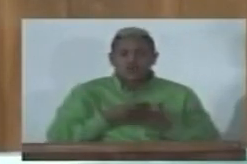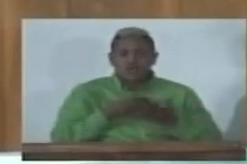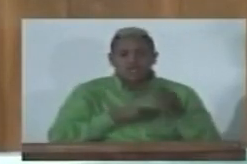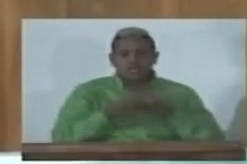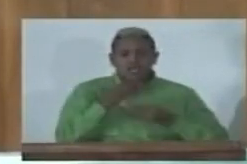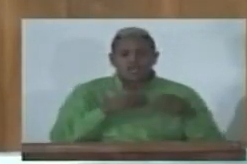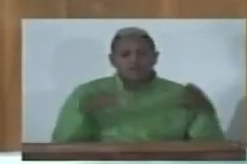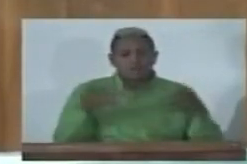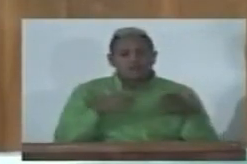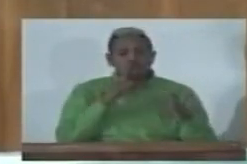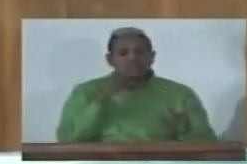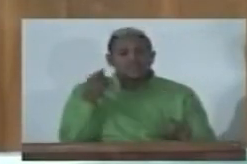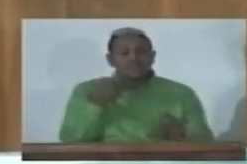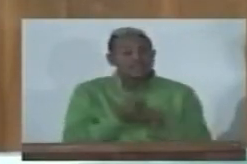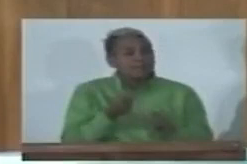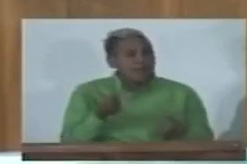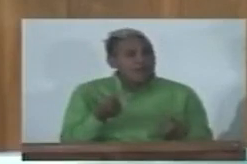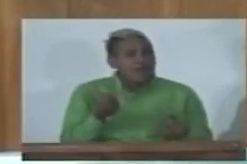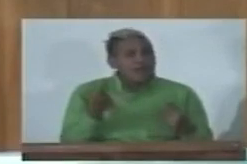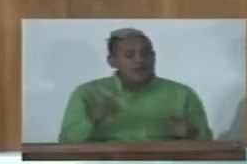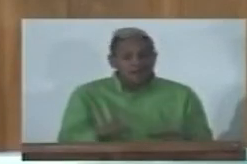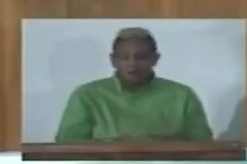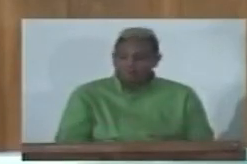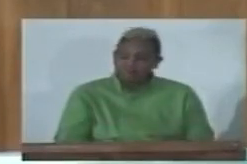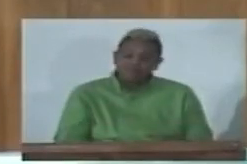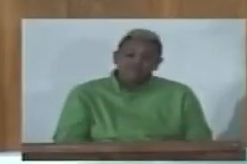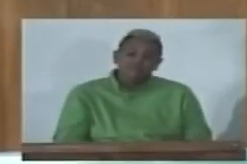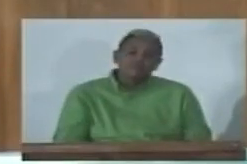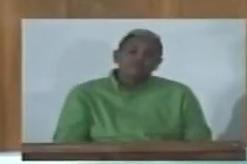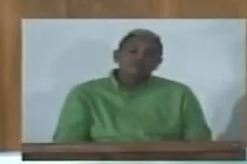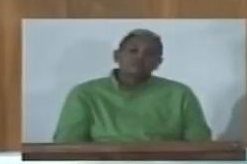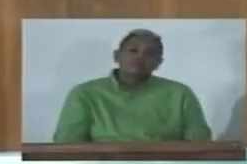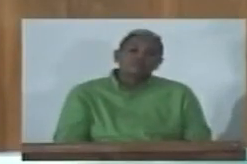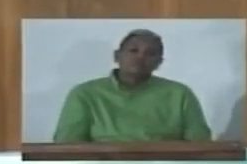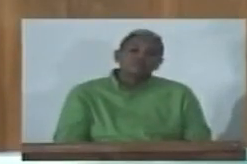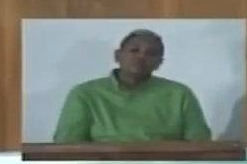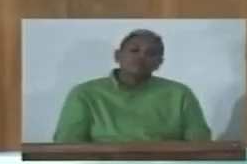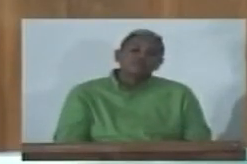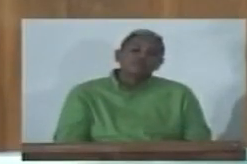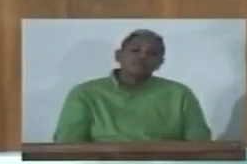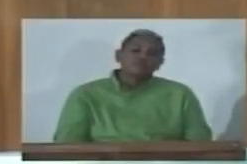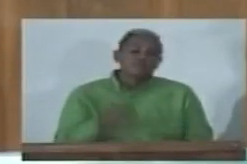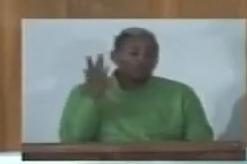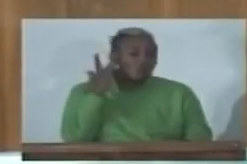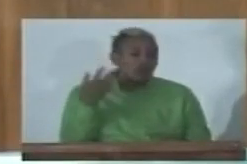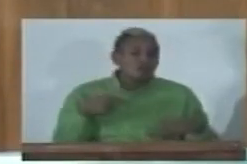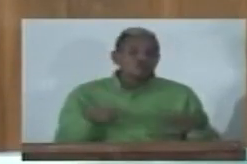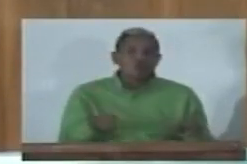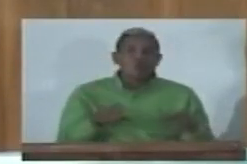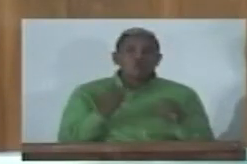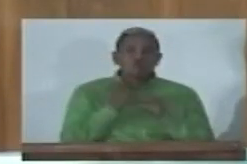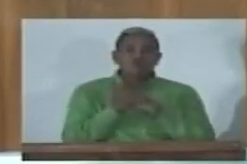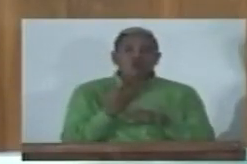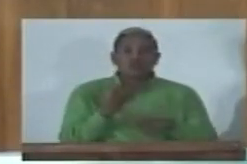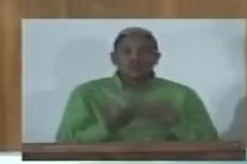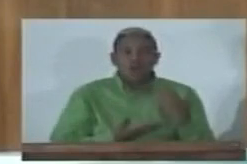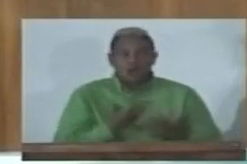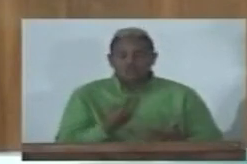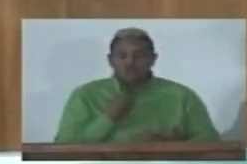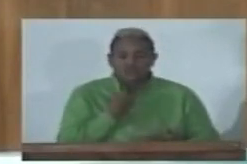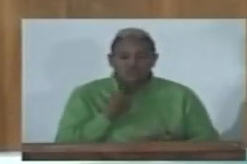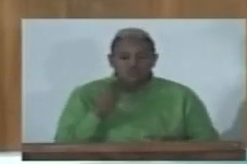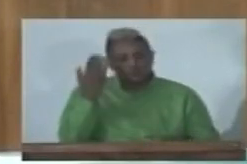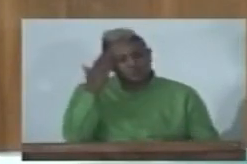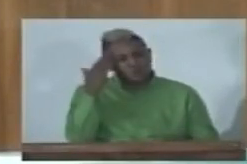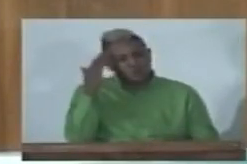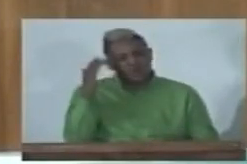sector is impacted. And partly because of the road condition. We know that coming out of that